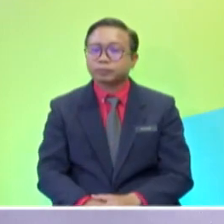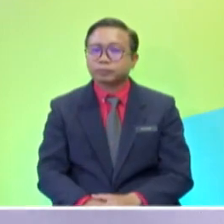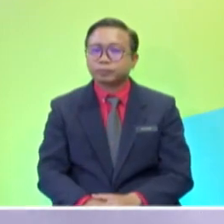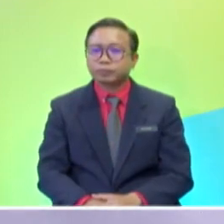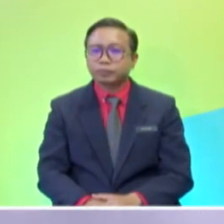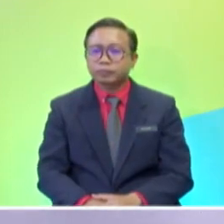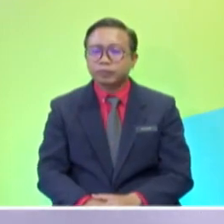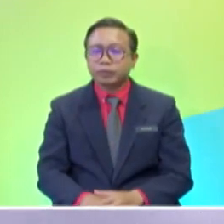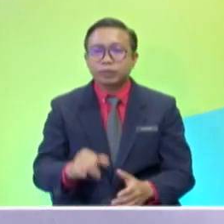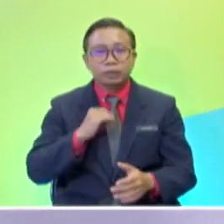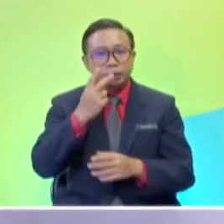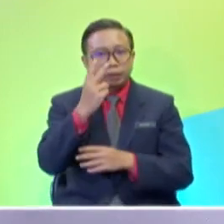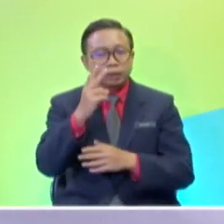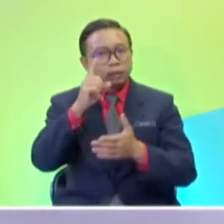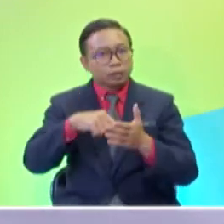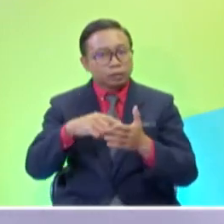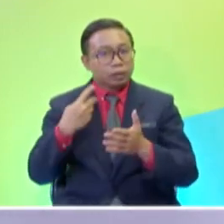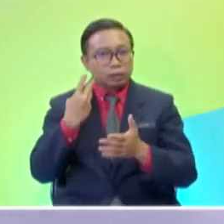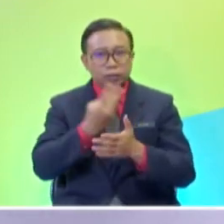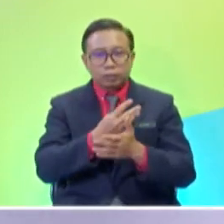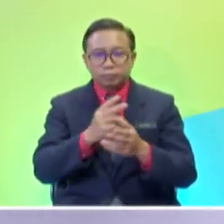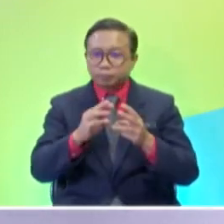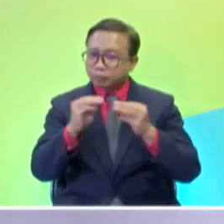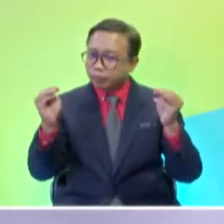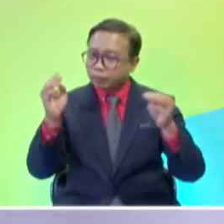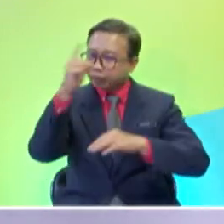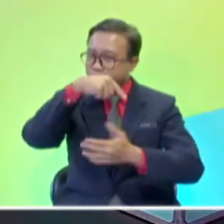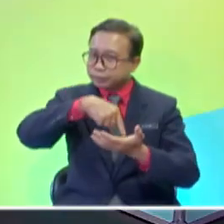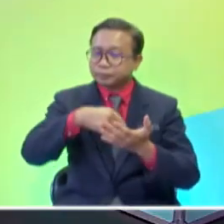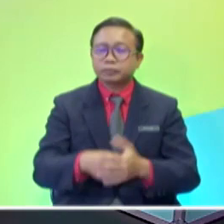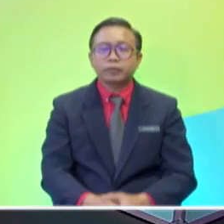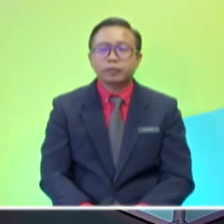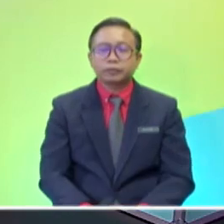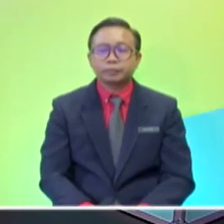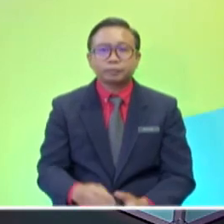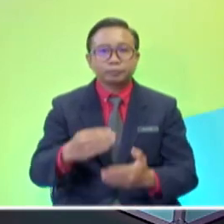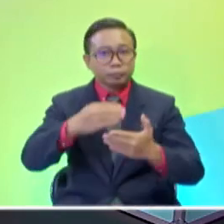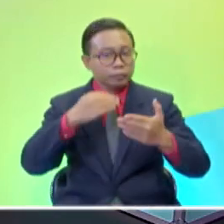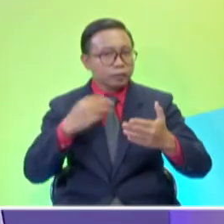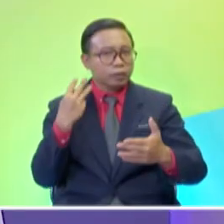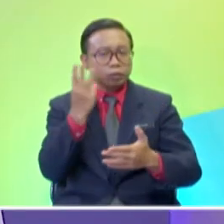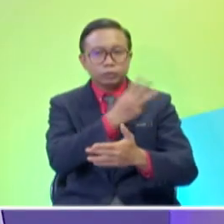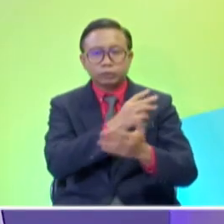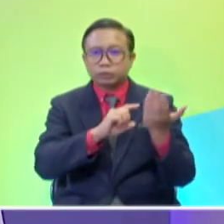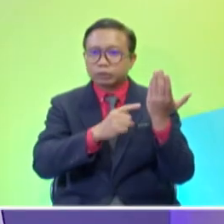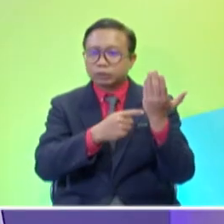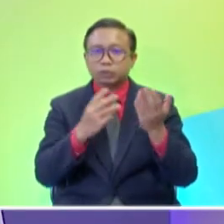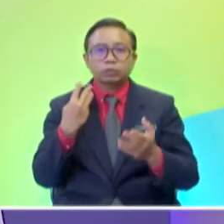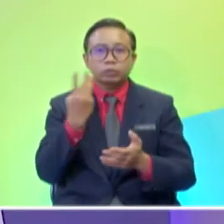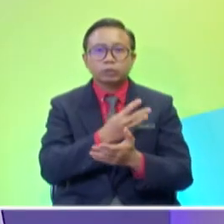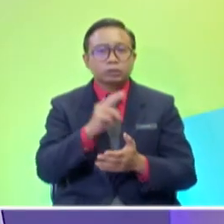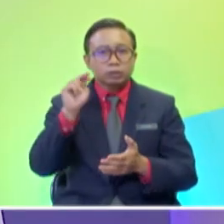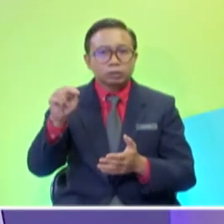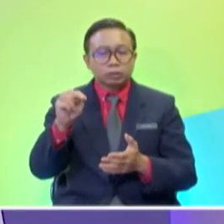ago. Exactly, I yes. see. So what more do we have for today's class, teacher? Okay, before we start writing, we need to get in